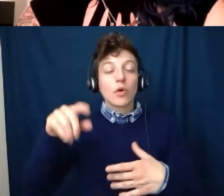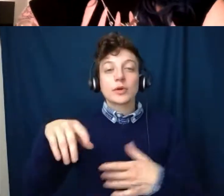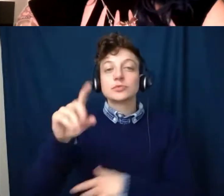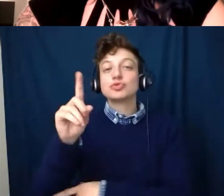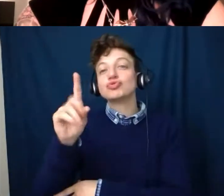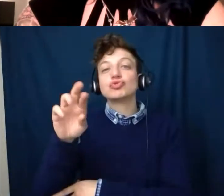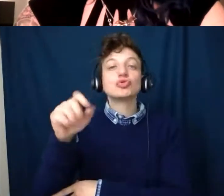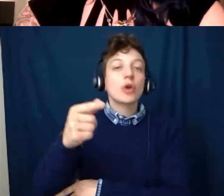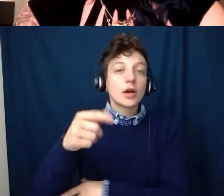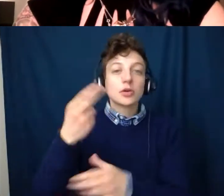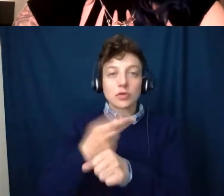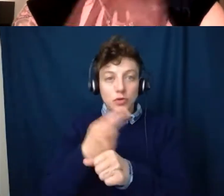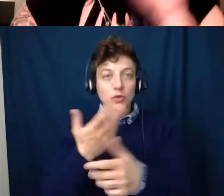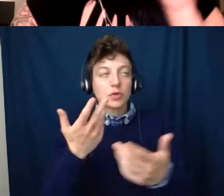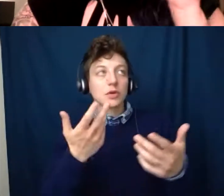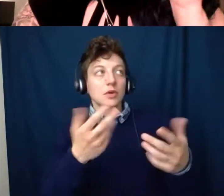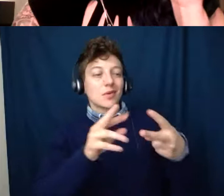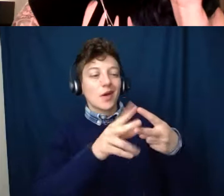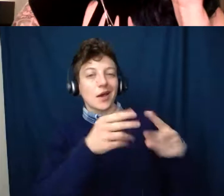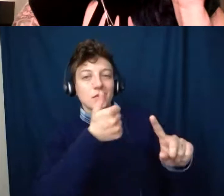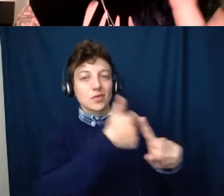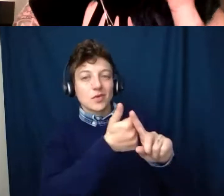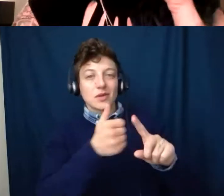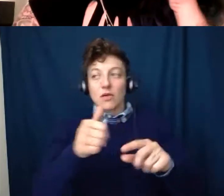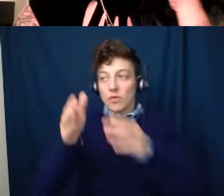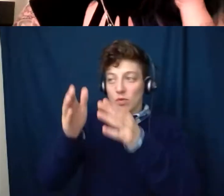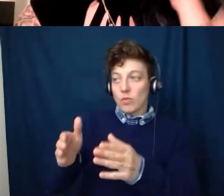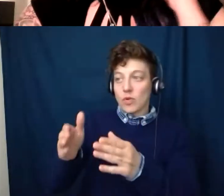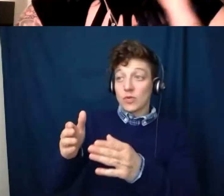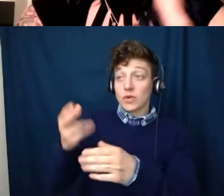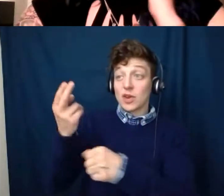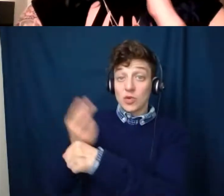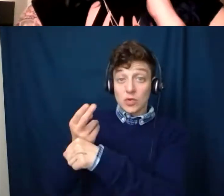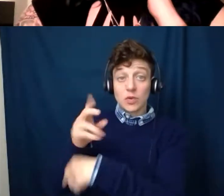the person using should not be charged with,